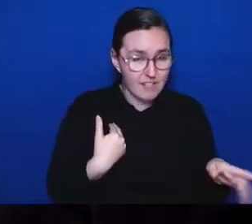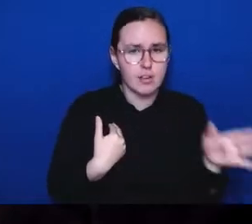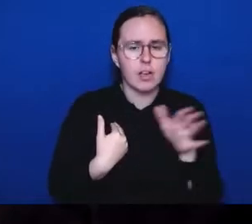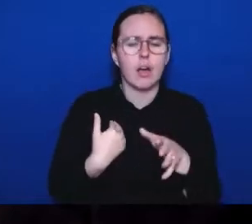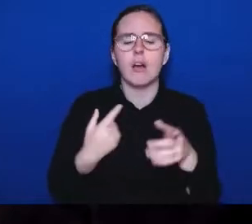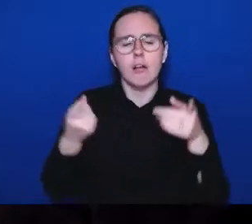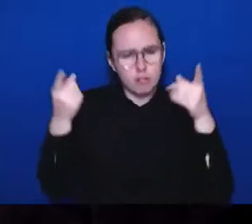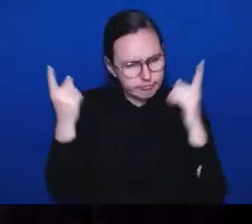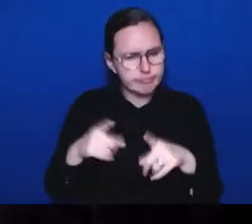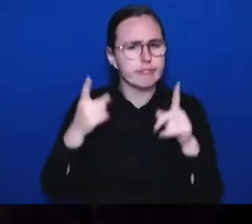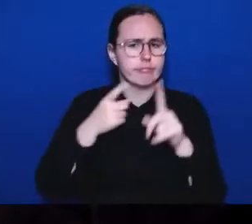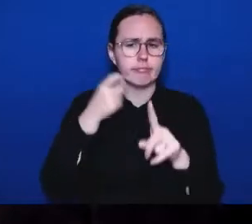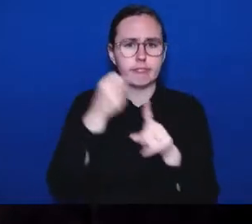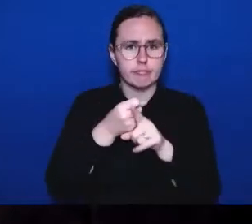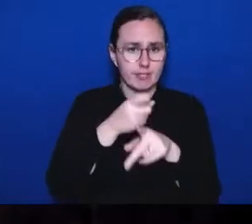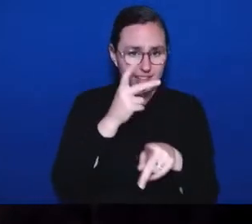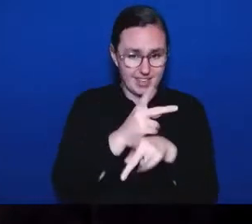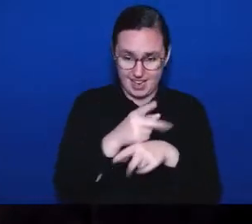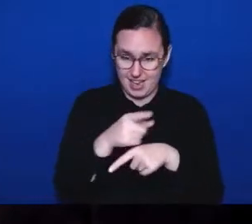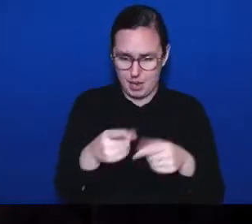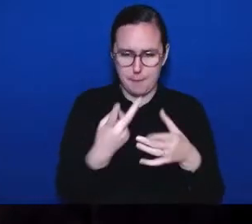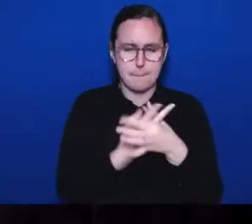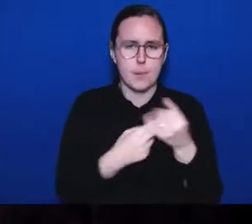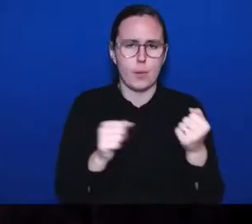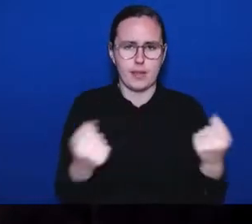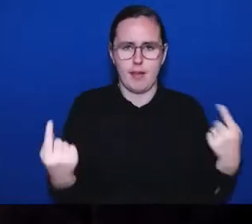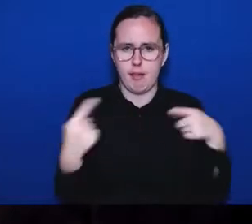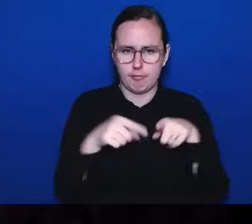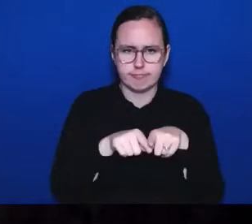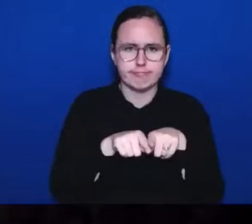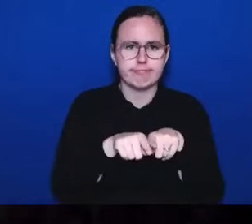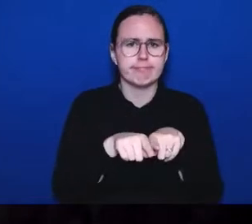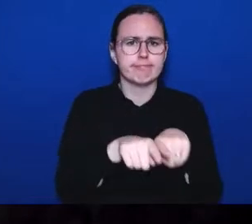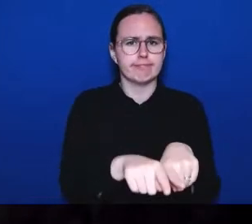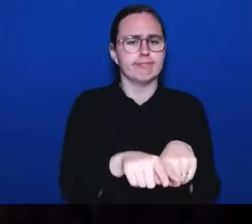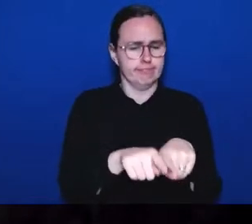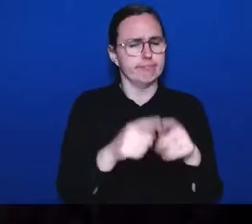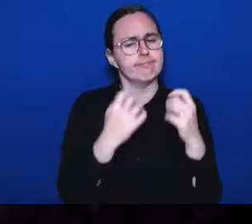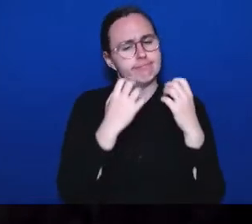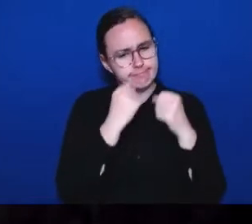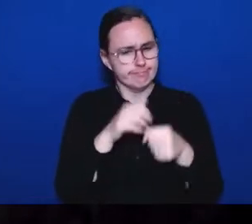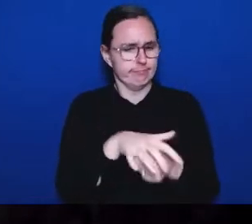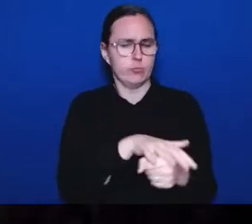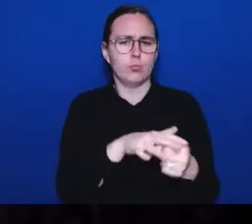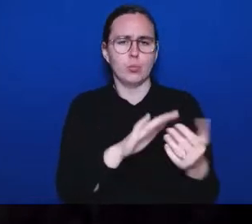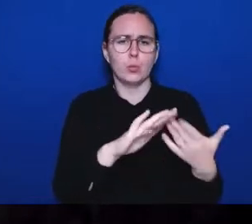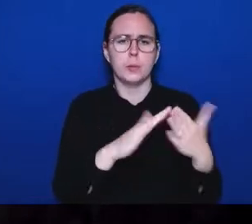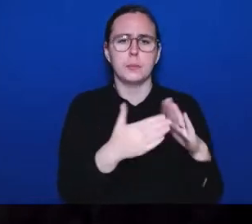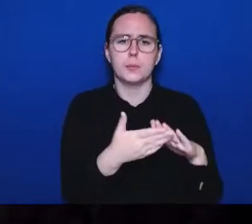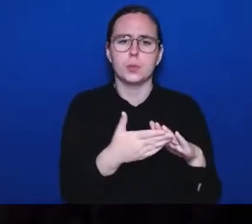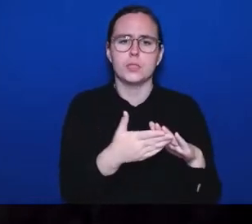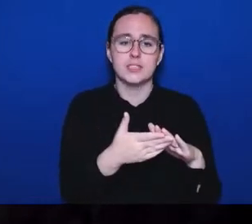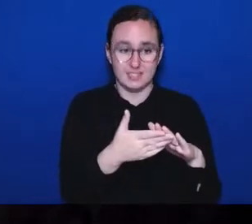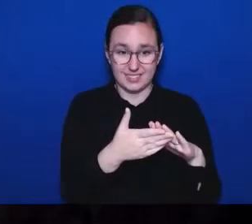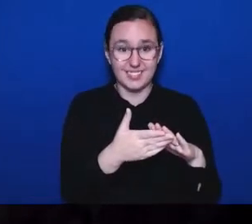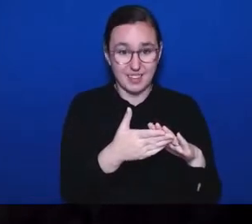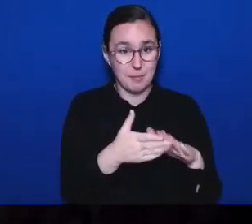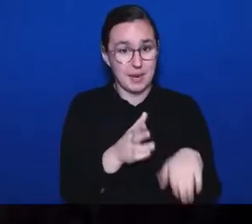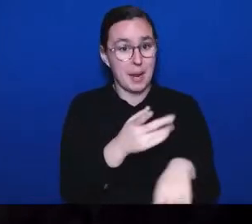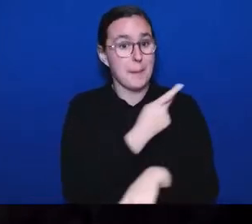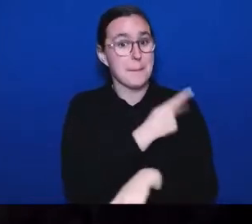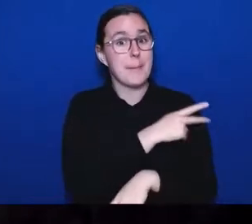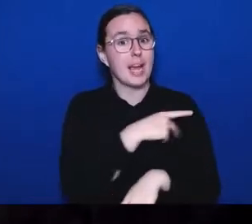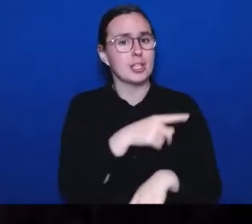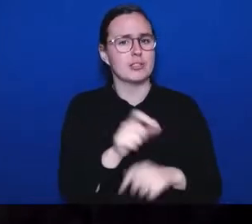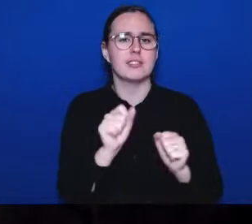linked to community care. This will mean better care for patients together. That was the principal goal of the